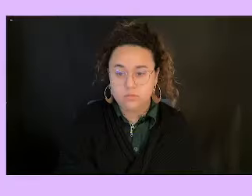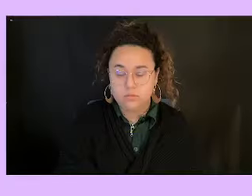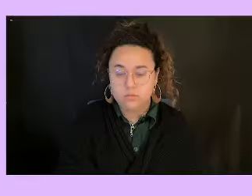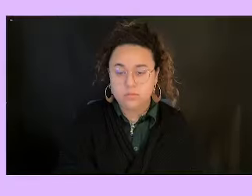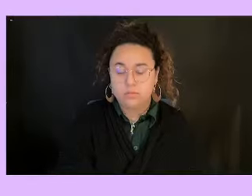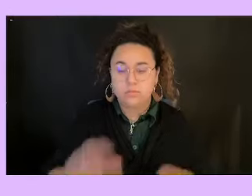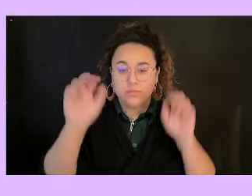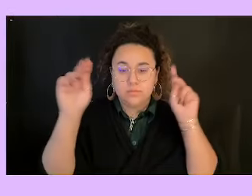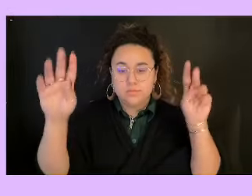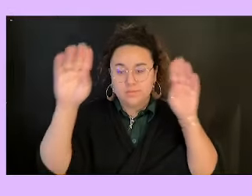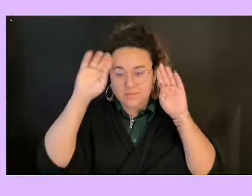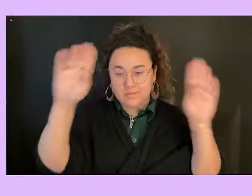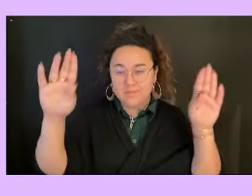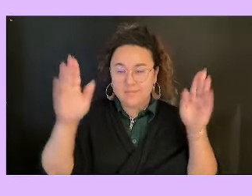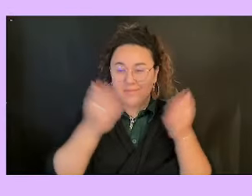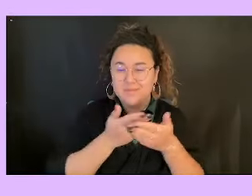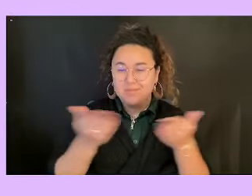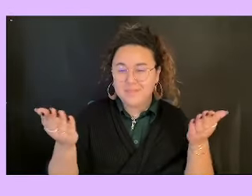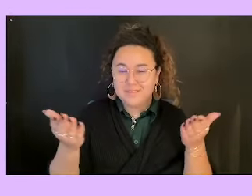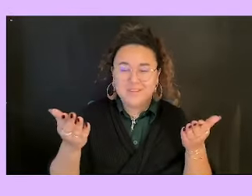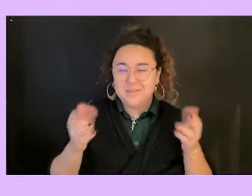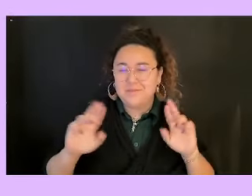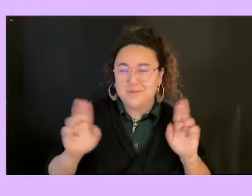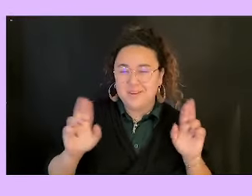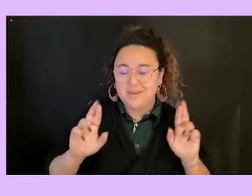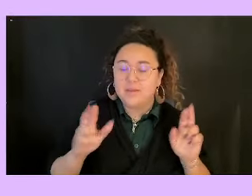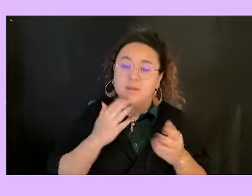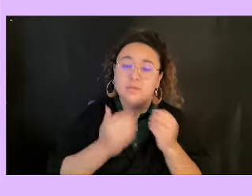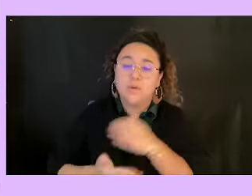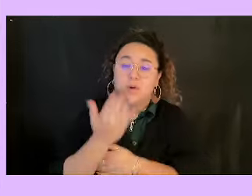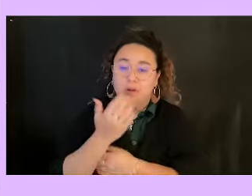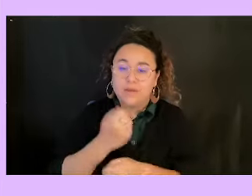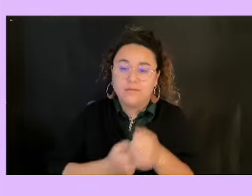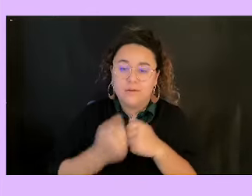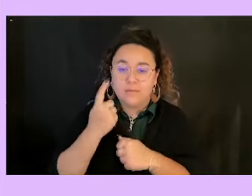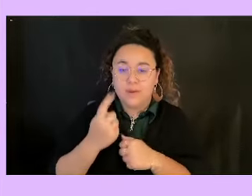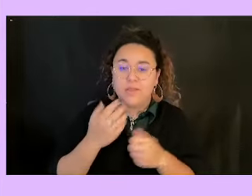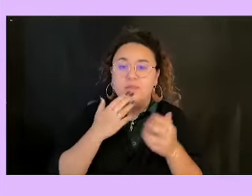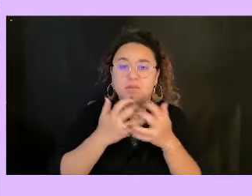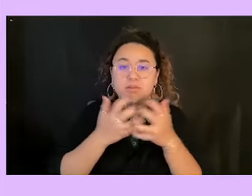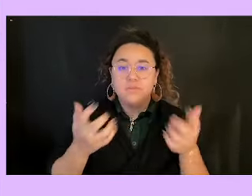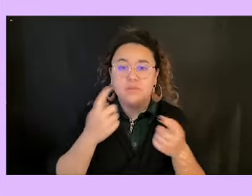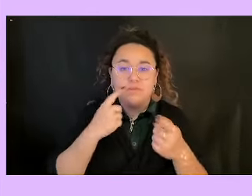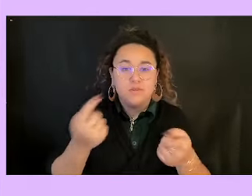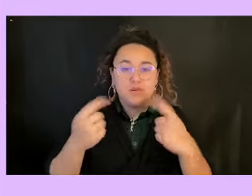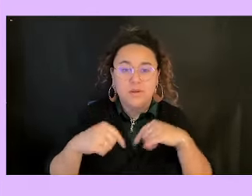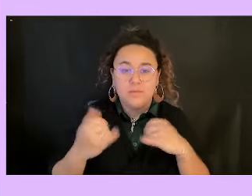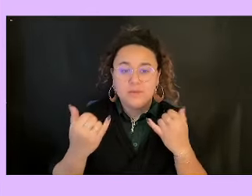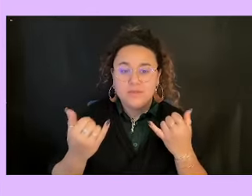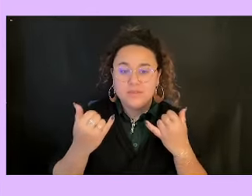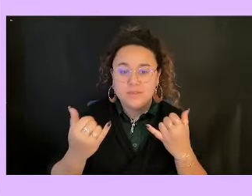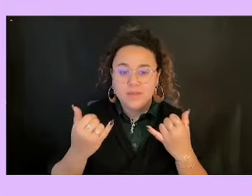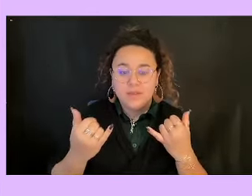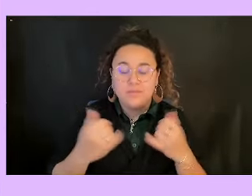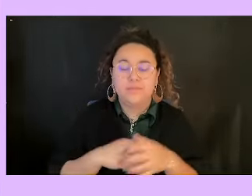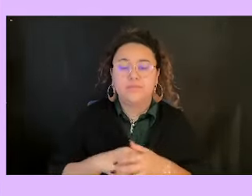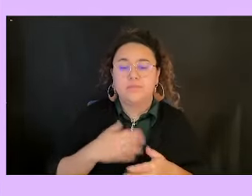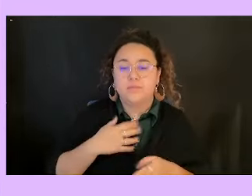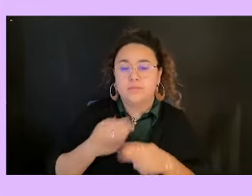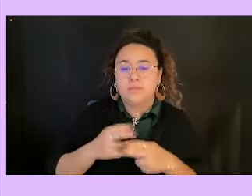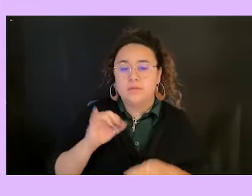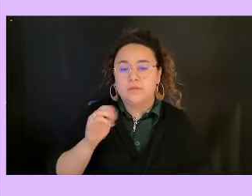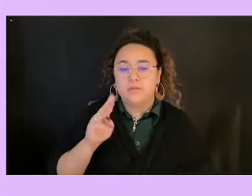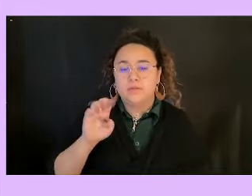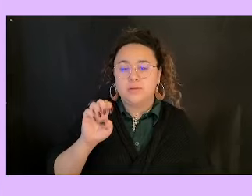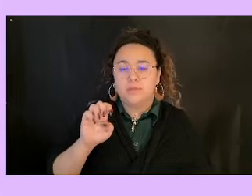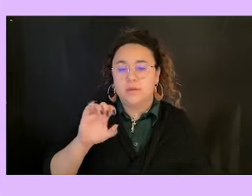Okay, we're ready. Hi, good morning, everyone. Thank you so much for being here. My name is Jamie Galoon.